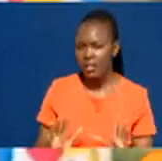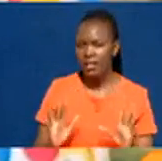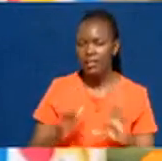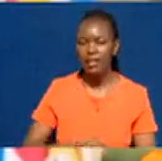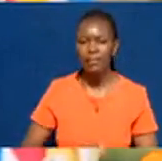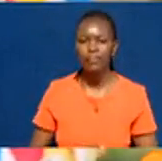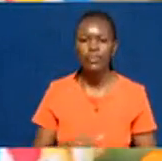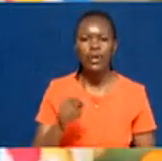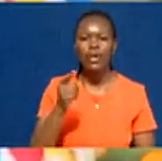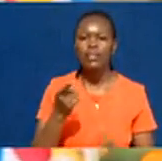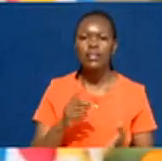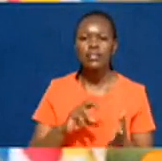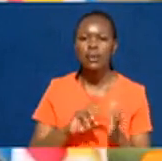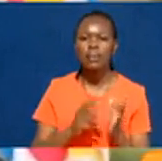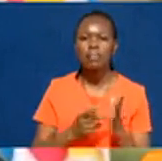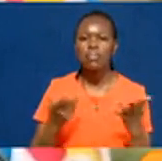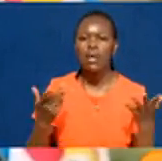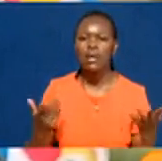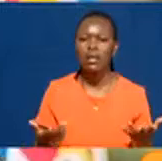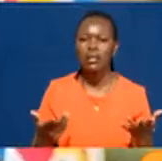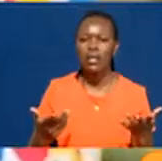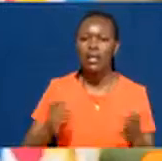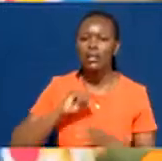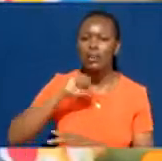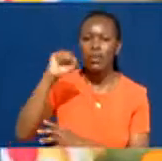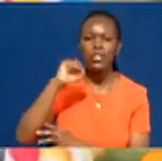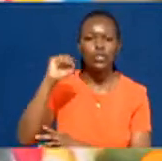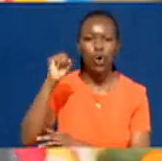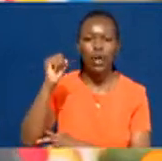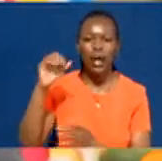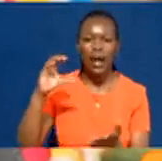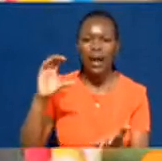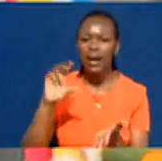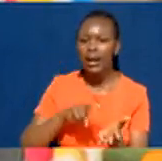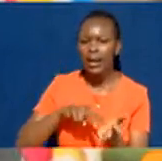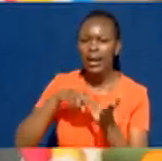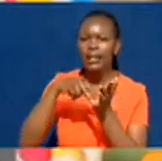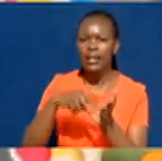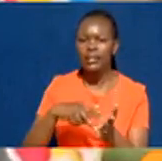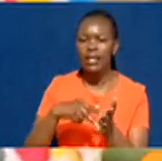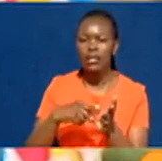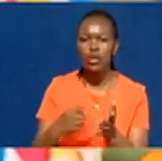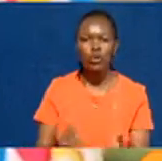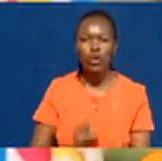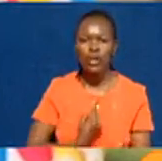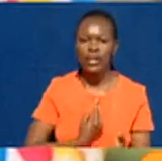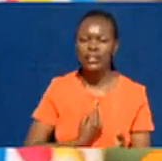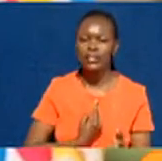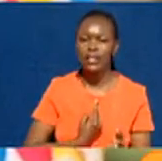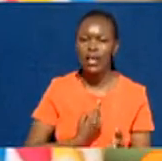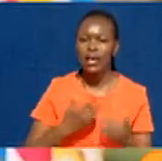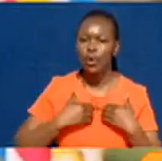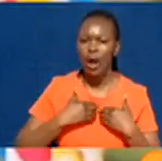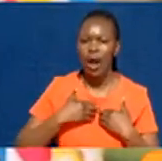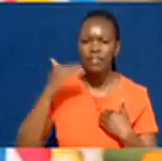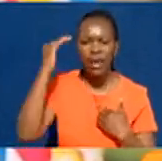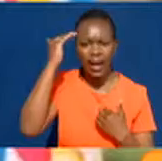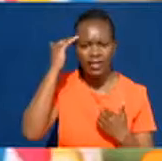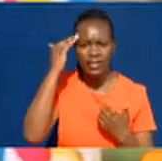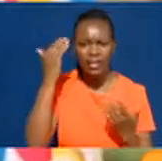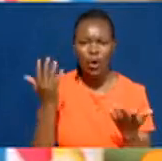This fills the life of political candidates with loneliness, worry, and exaggerated sense that the